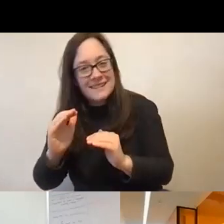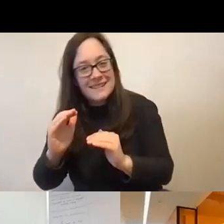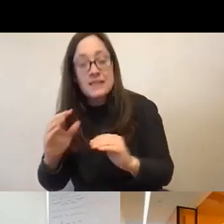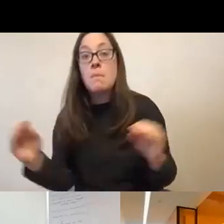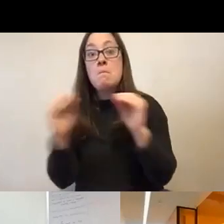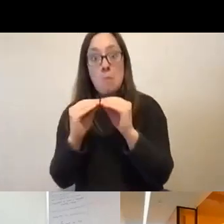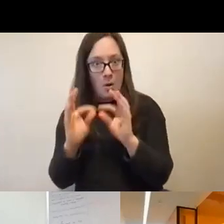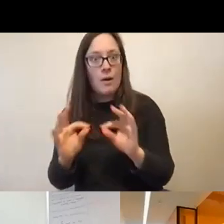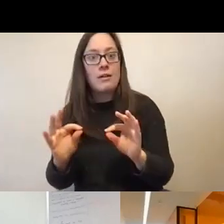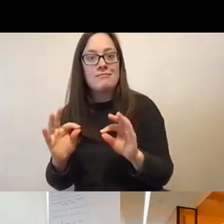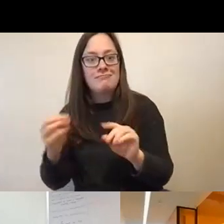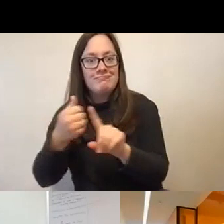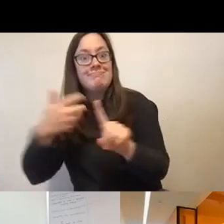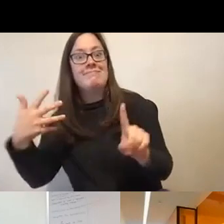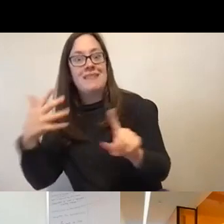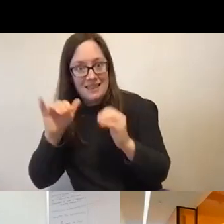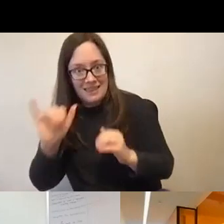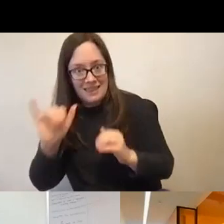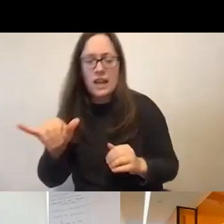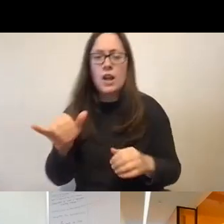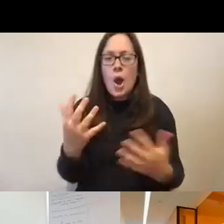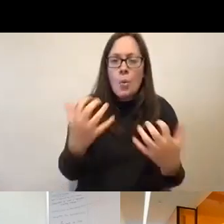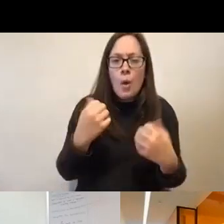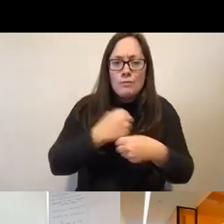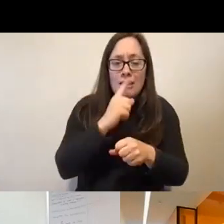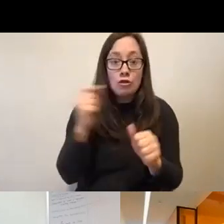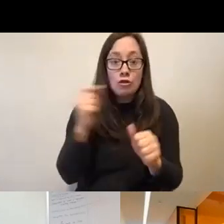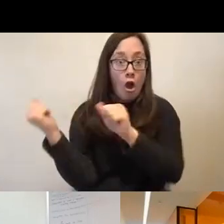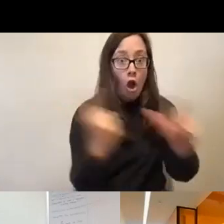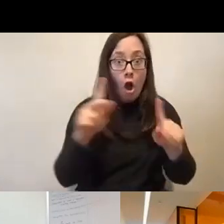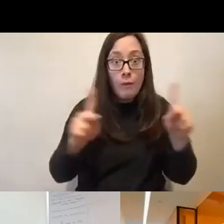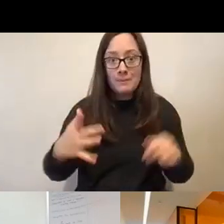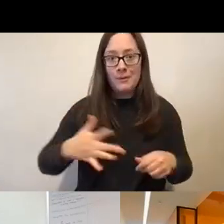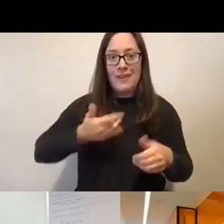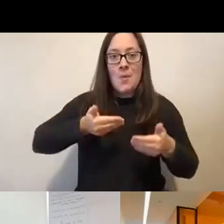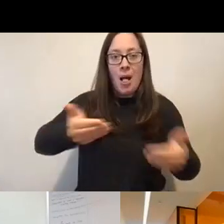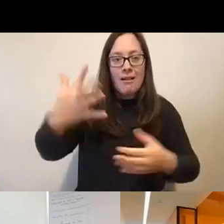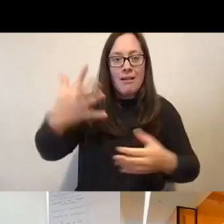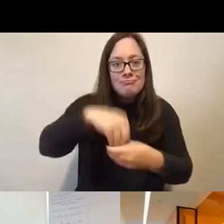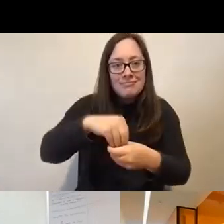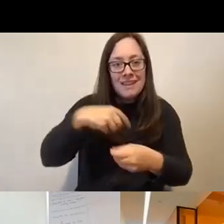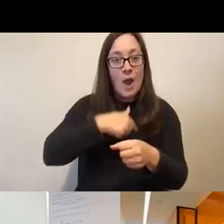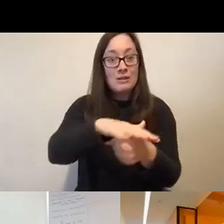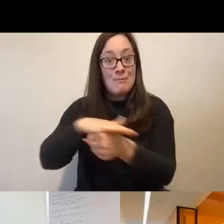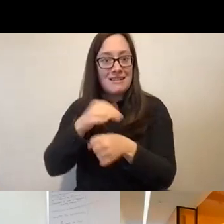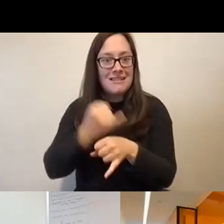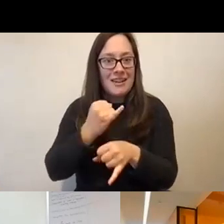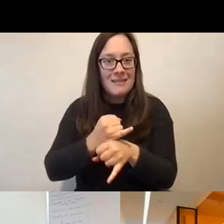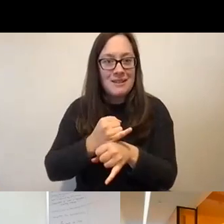matter who you are, or background or lived experience, that you feel welcomed in our spaces. I'm excited to be a part of this today.